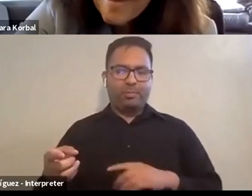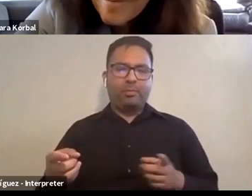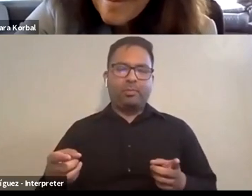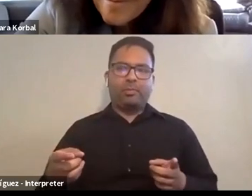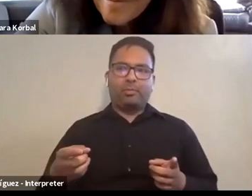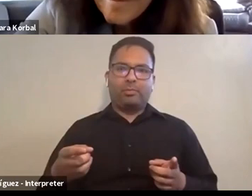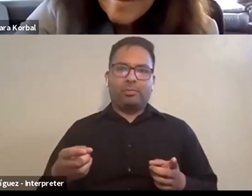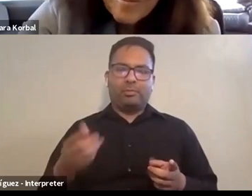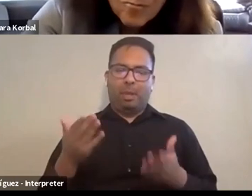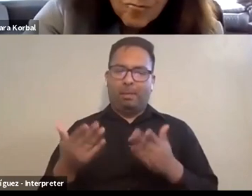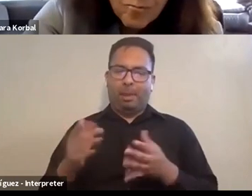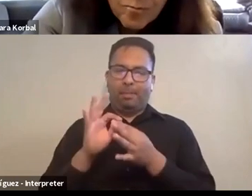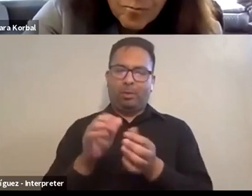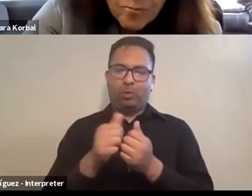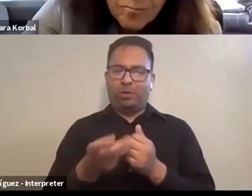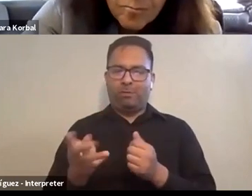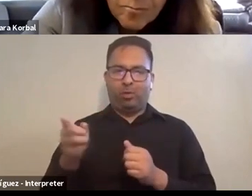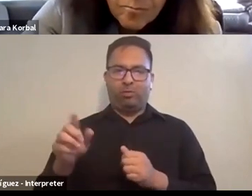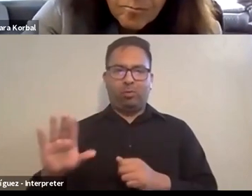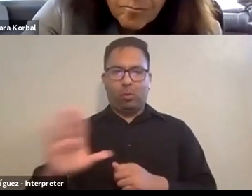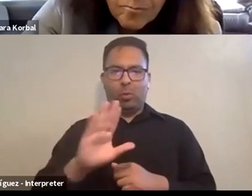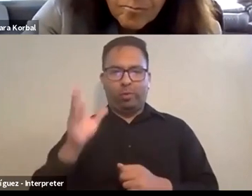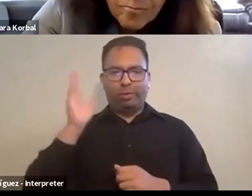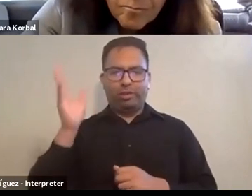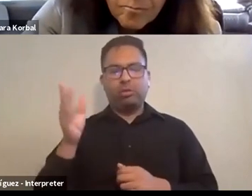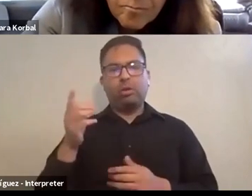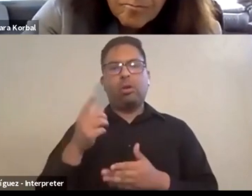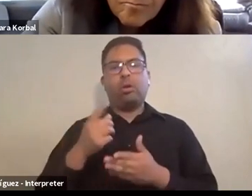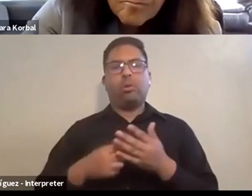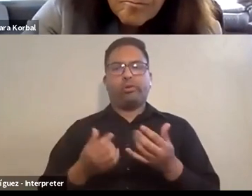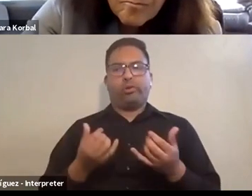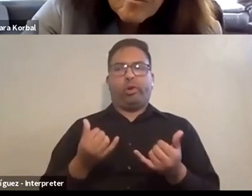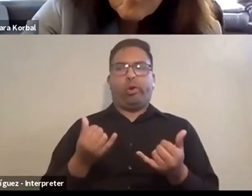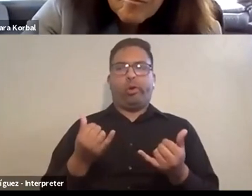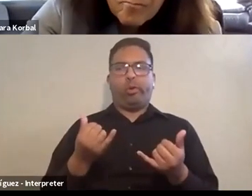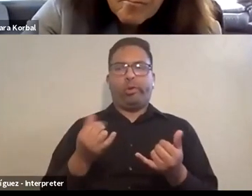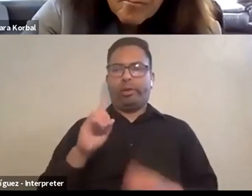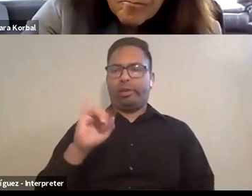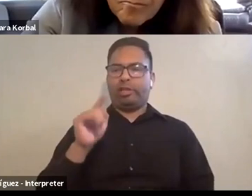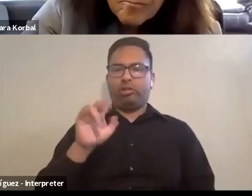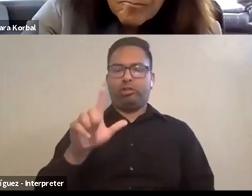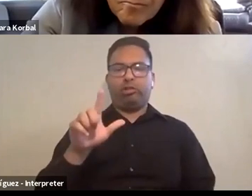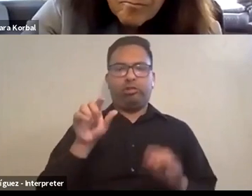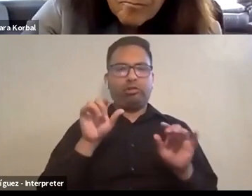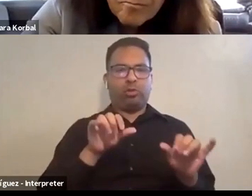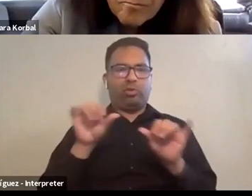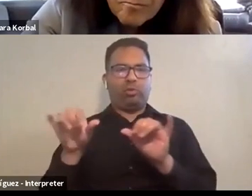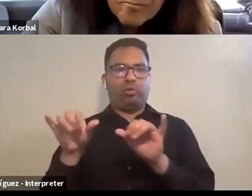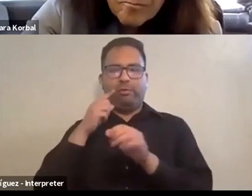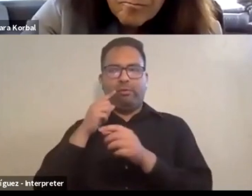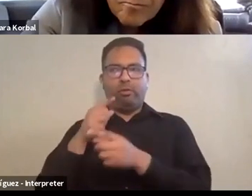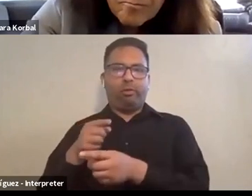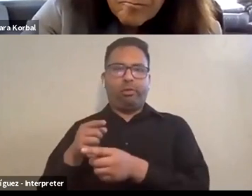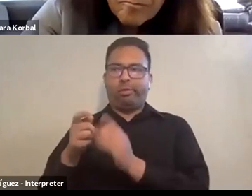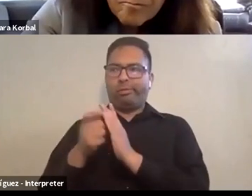This might pertain to a couple of the presentations. What are the current digital equivalents of literary magazines like Agorno that you